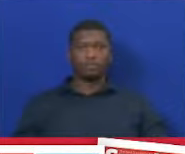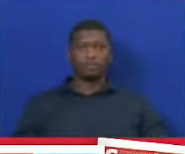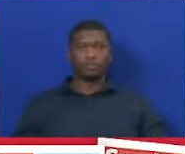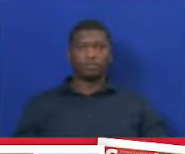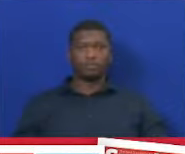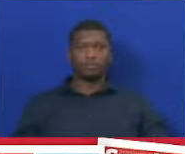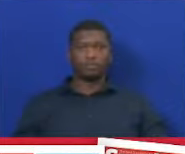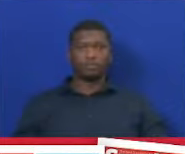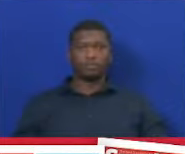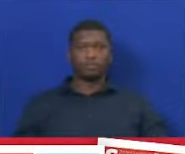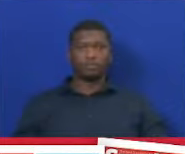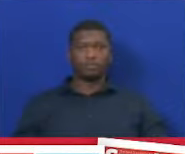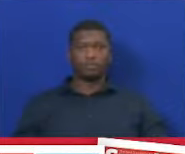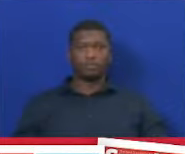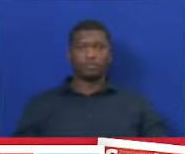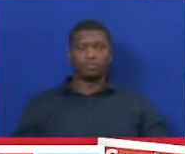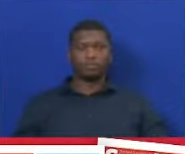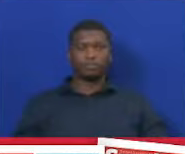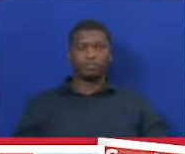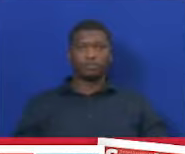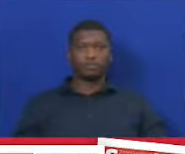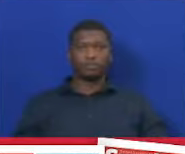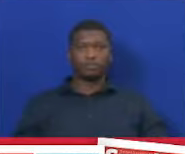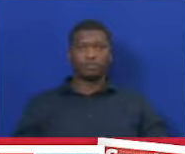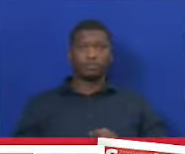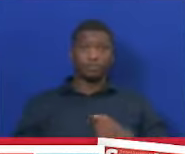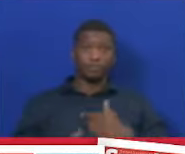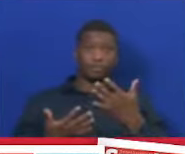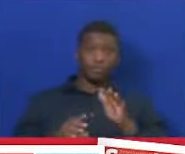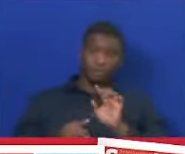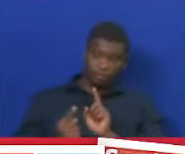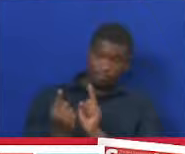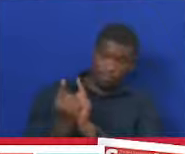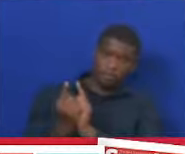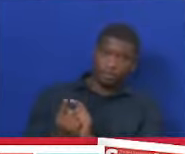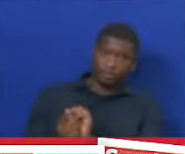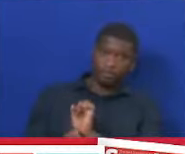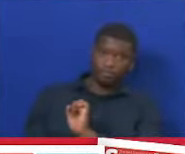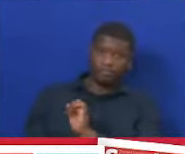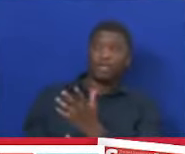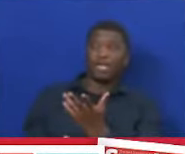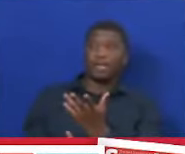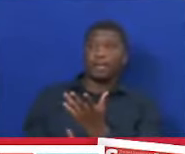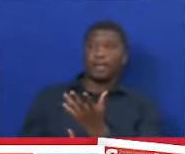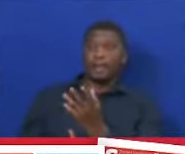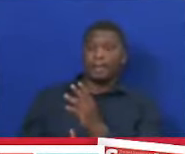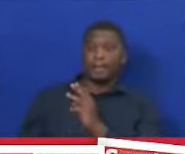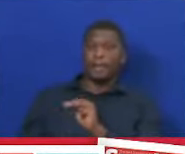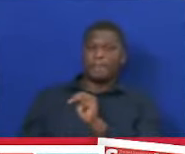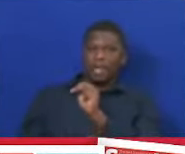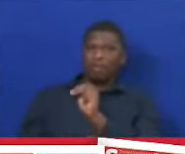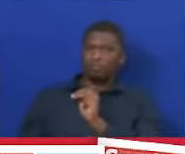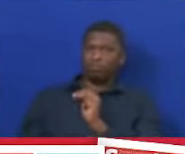Upon my entry at the into the main bedroom of Mr. Madlanga,